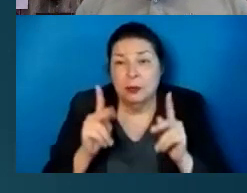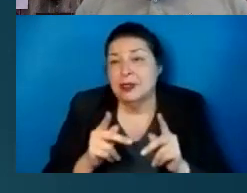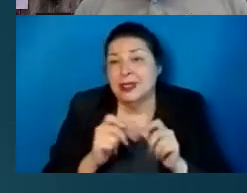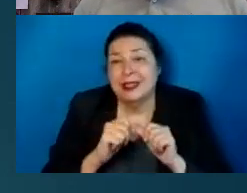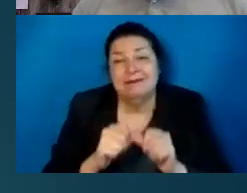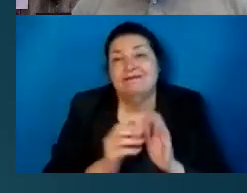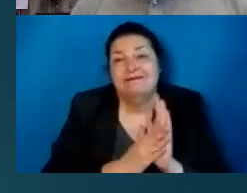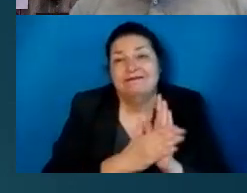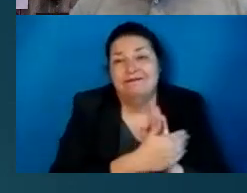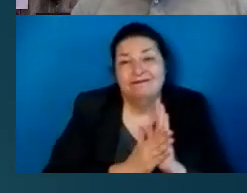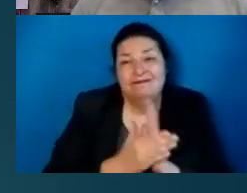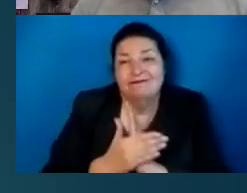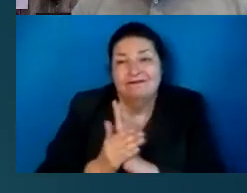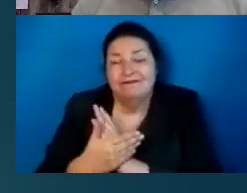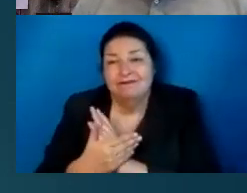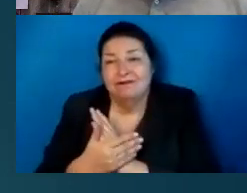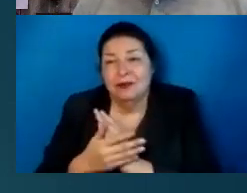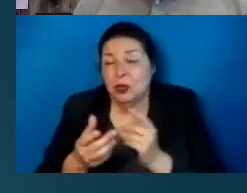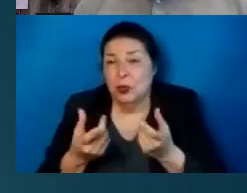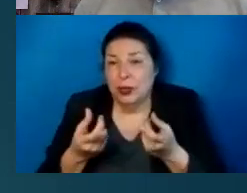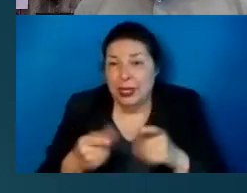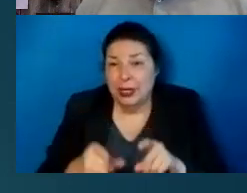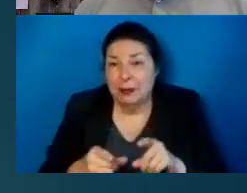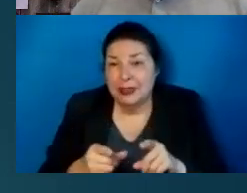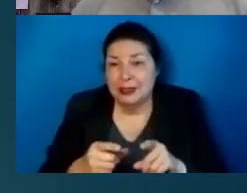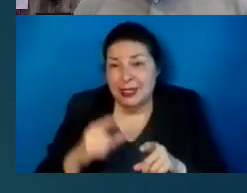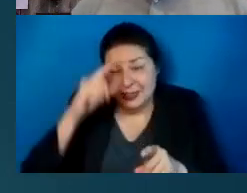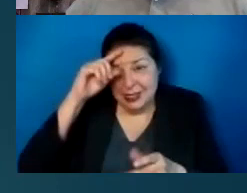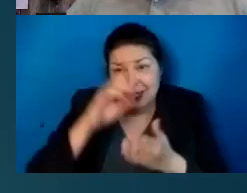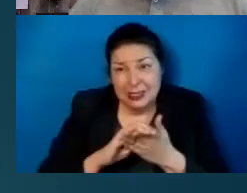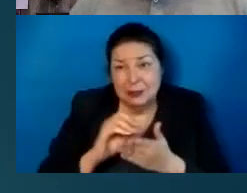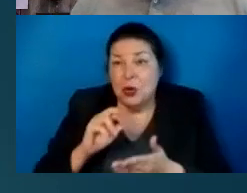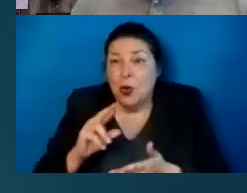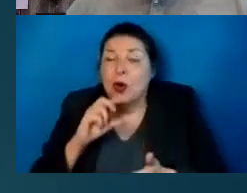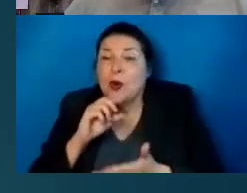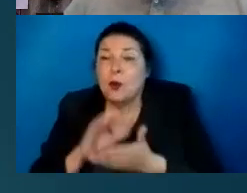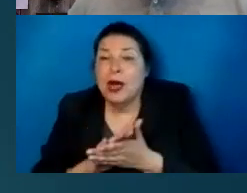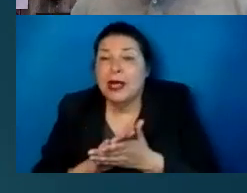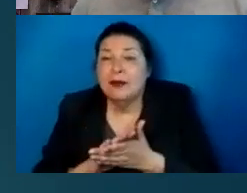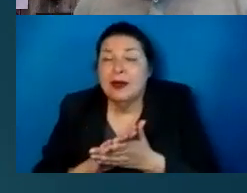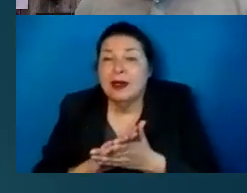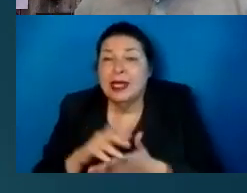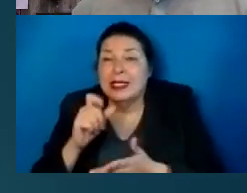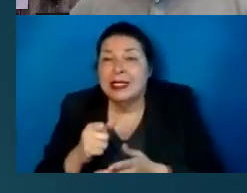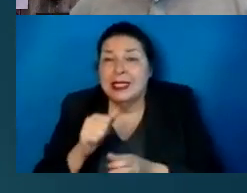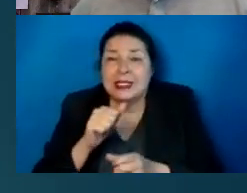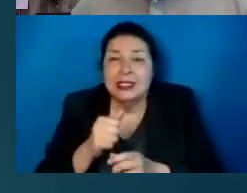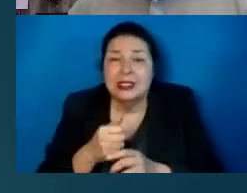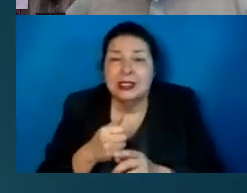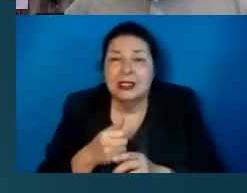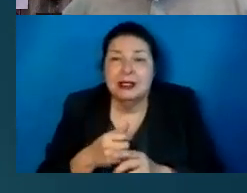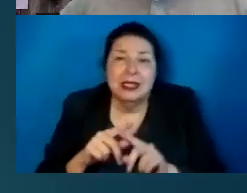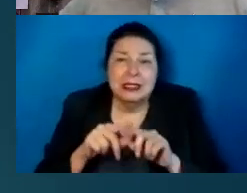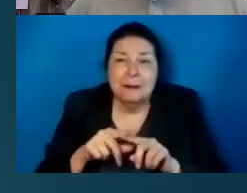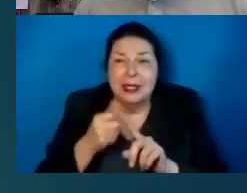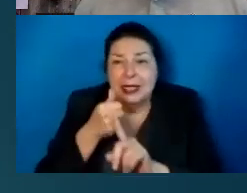it leaves husband and wives fending for themselves, and the children are relegated into a